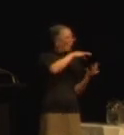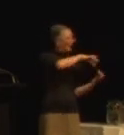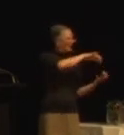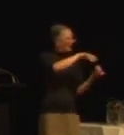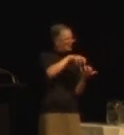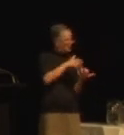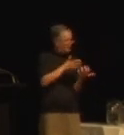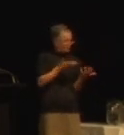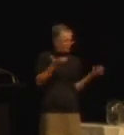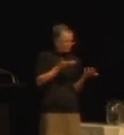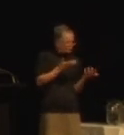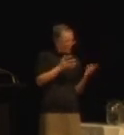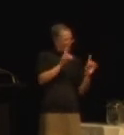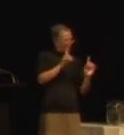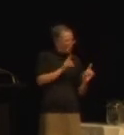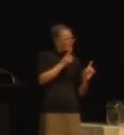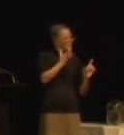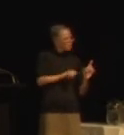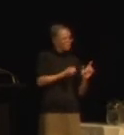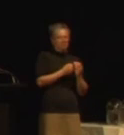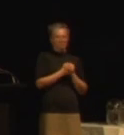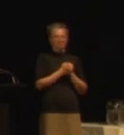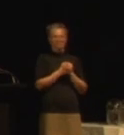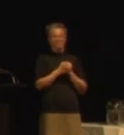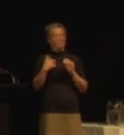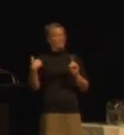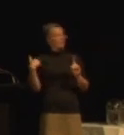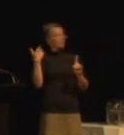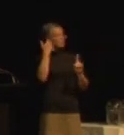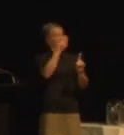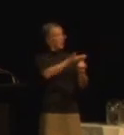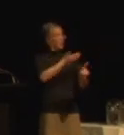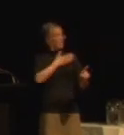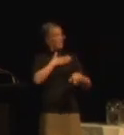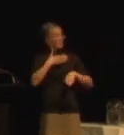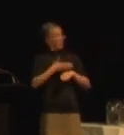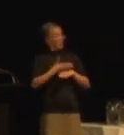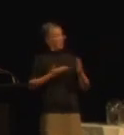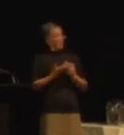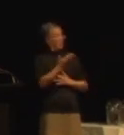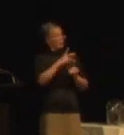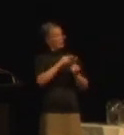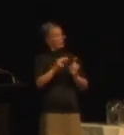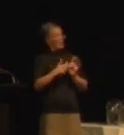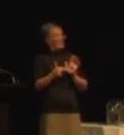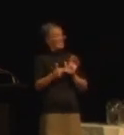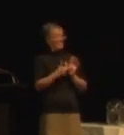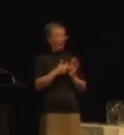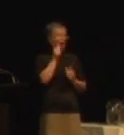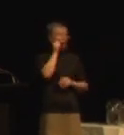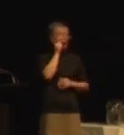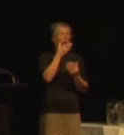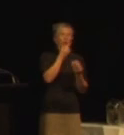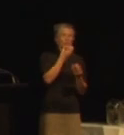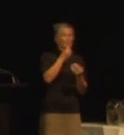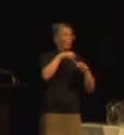the search engine evolves. I've heard consistently over the course of my time at DigitalNZ how useful the search engine is to access